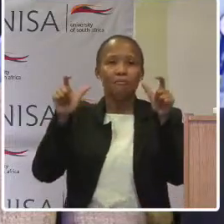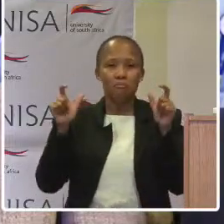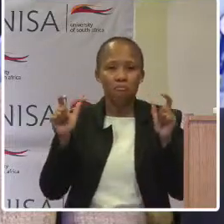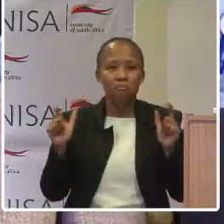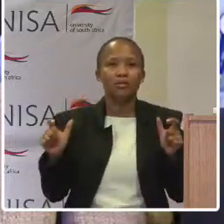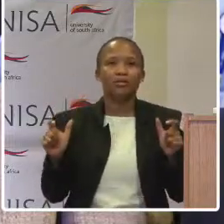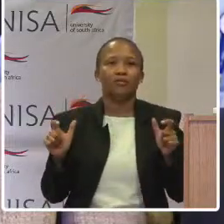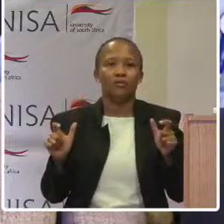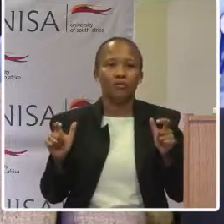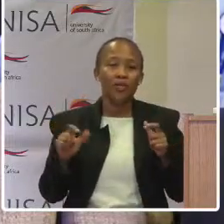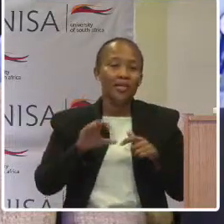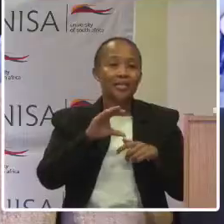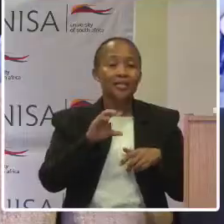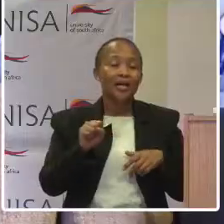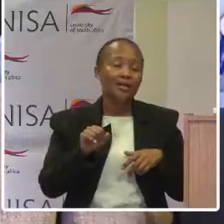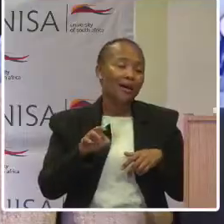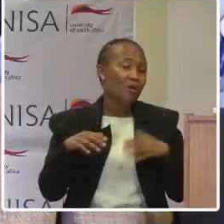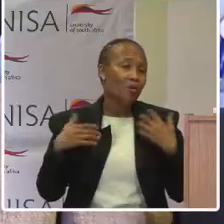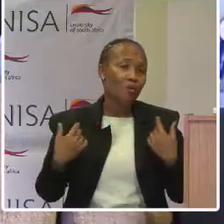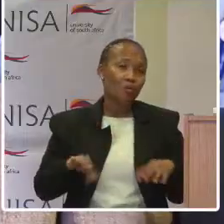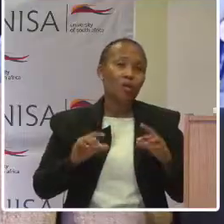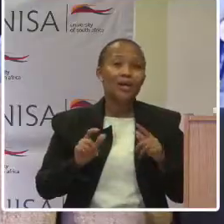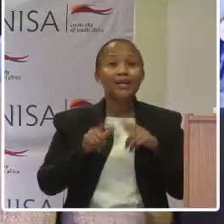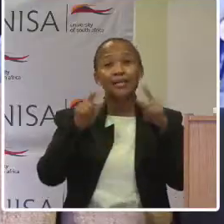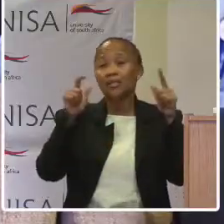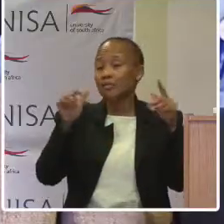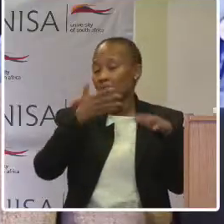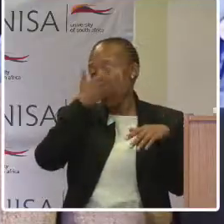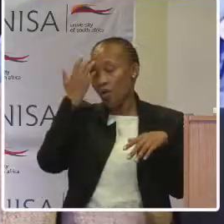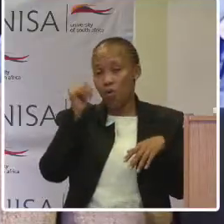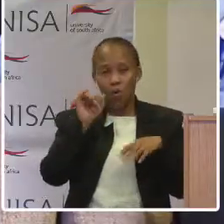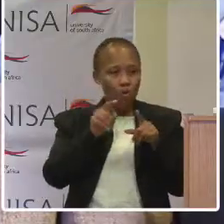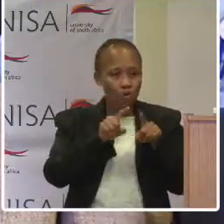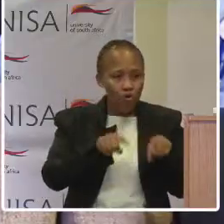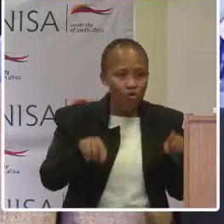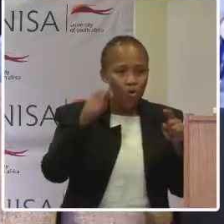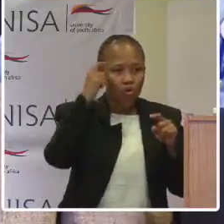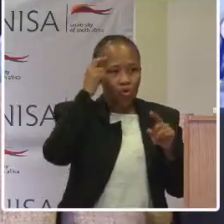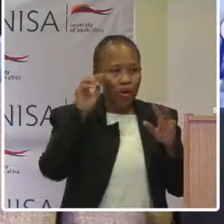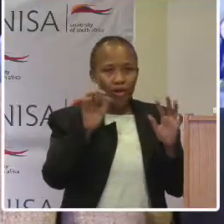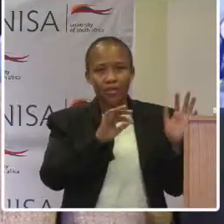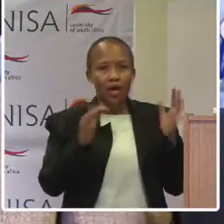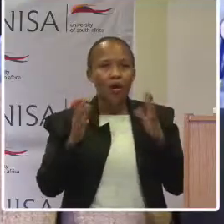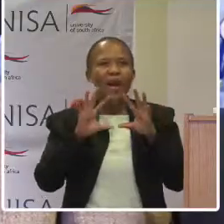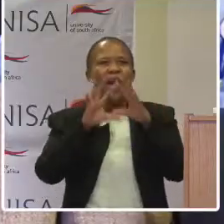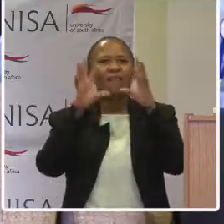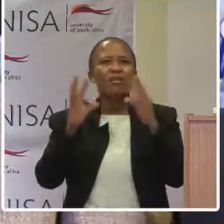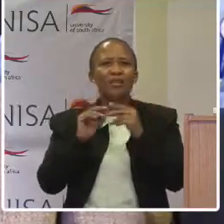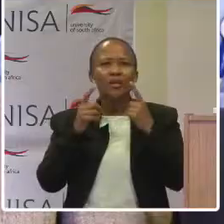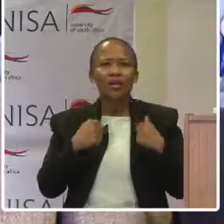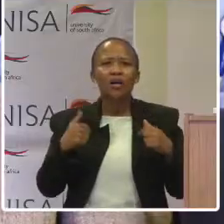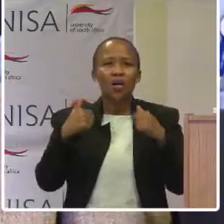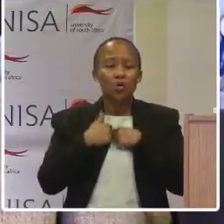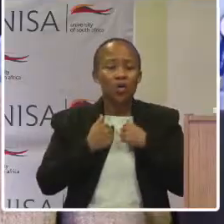CSR is big. I don't think people realize how big CSR is. We do everything because